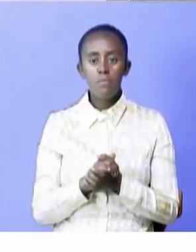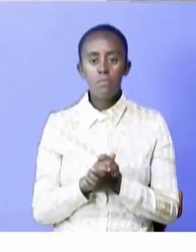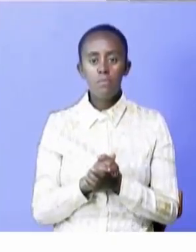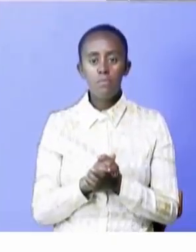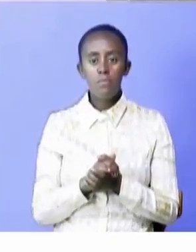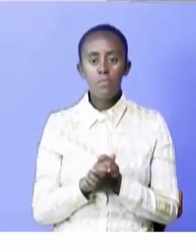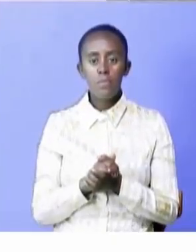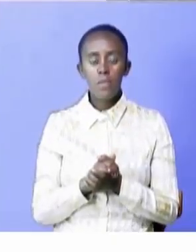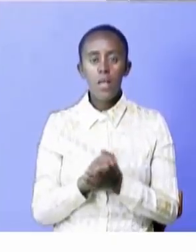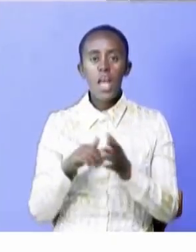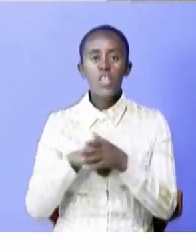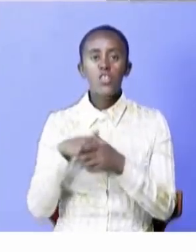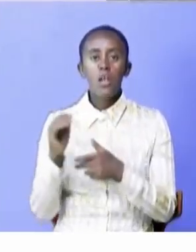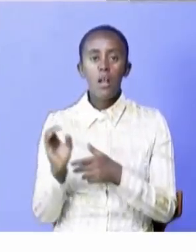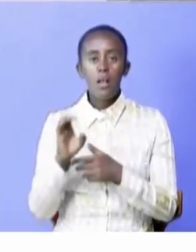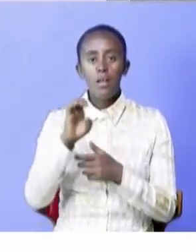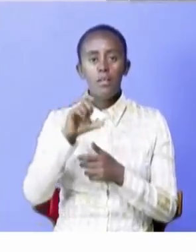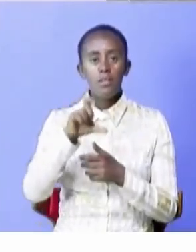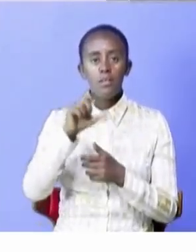external